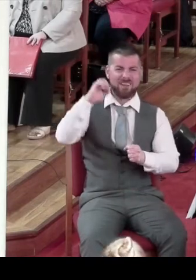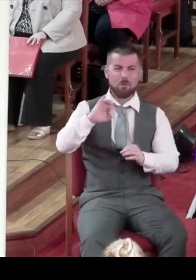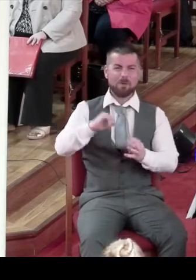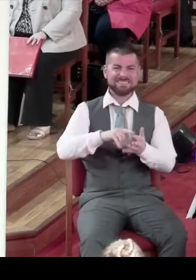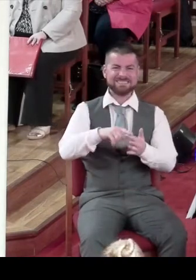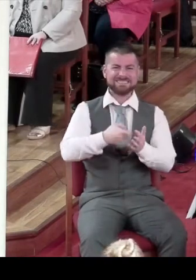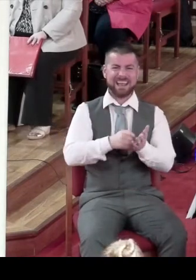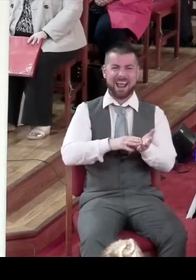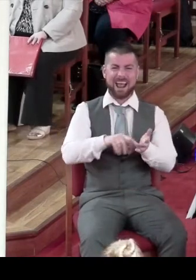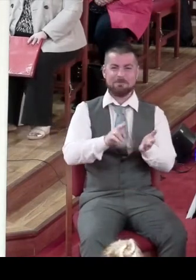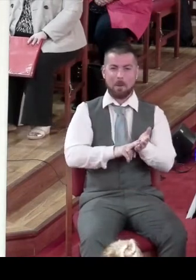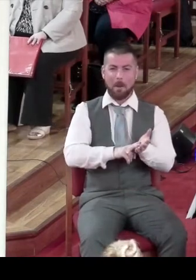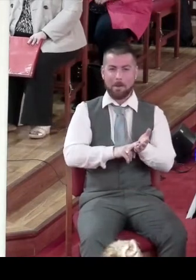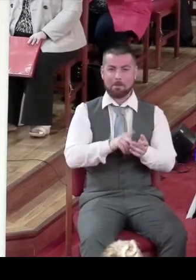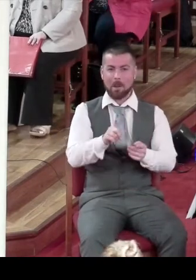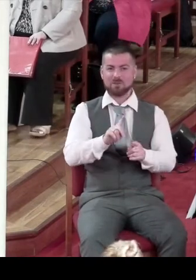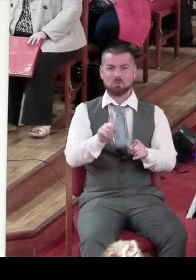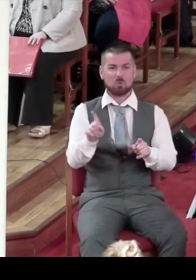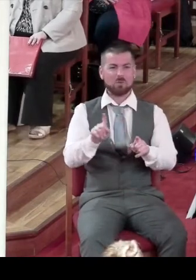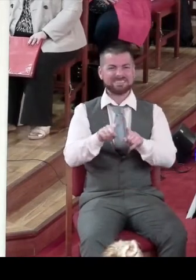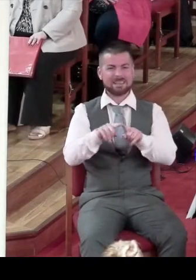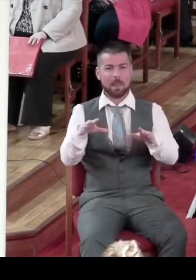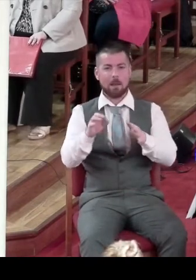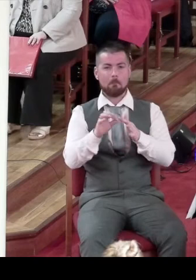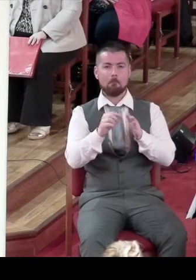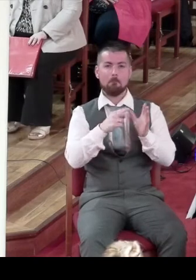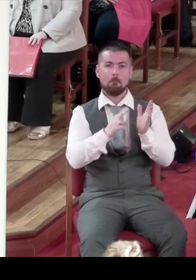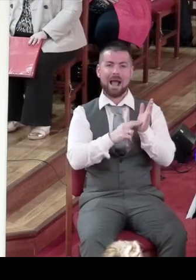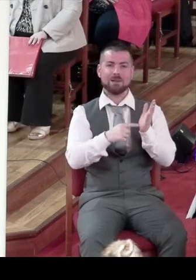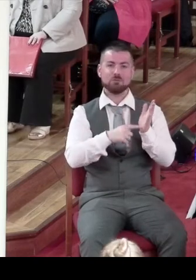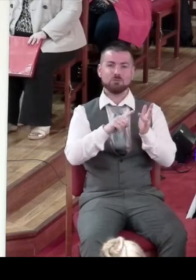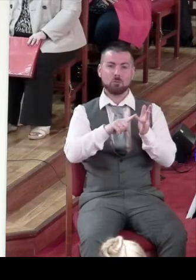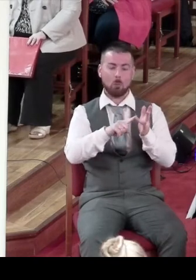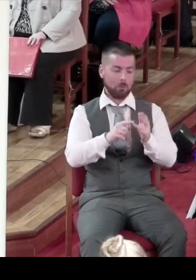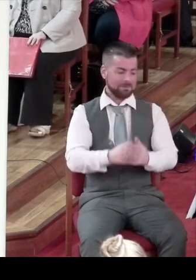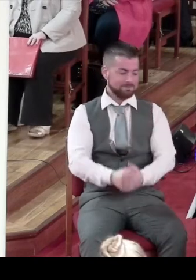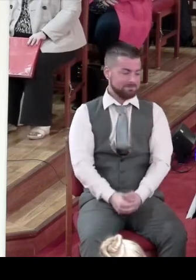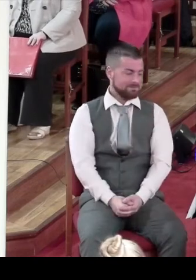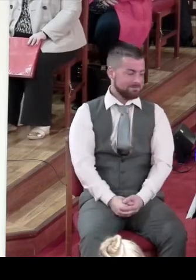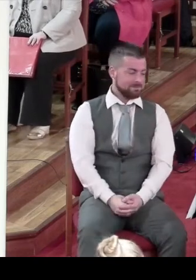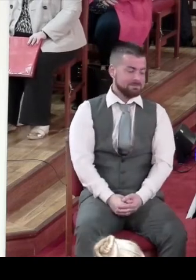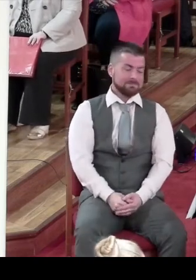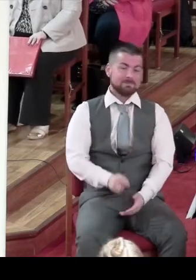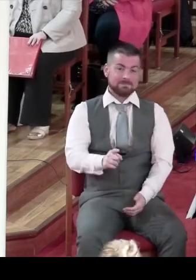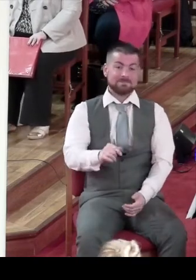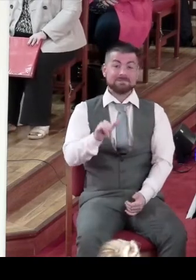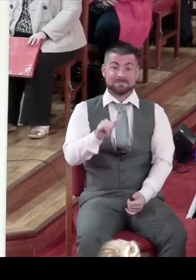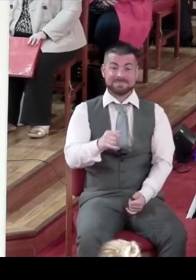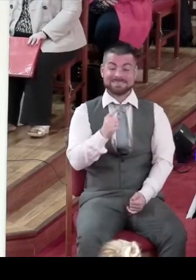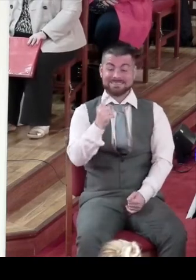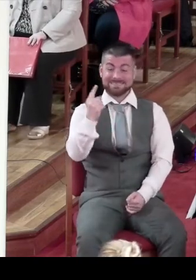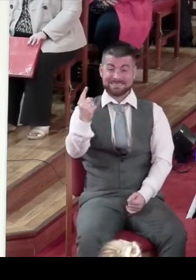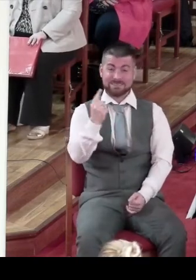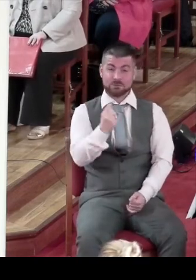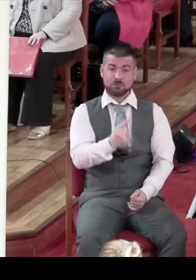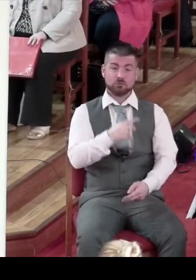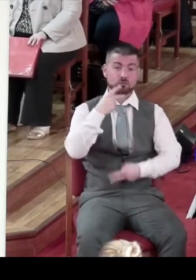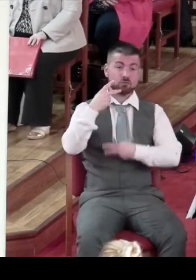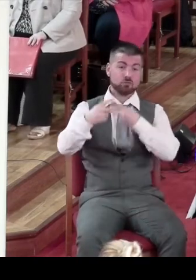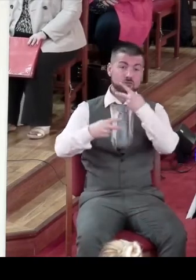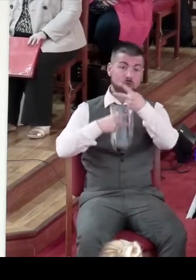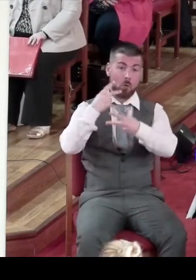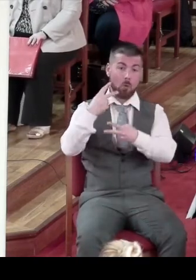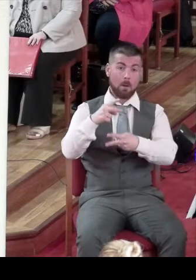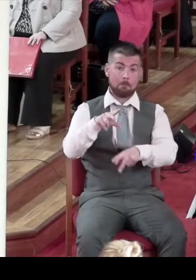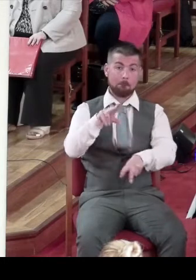not quite at panto season yet, but we're nearly there. Anyway, so yes, each of the hymns this morning has